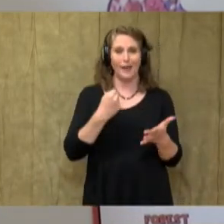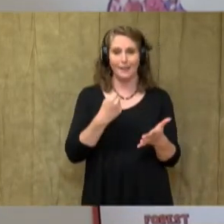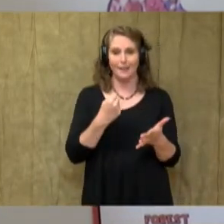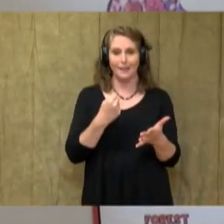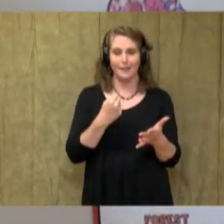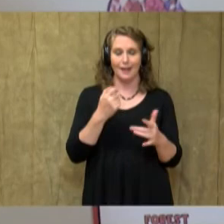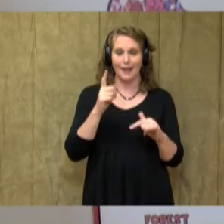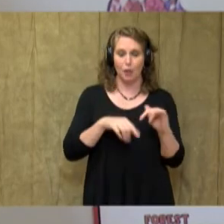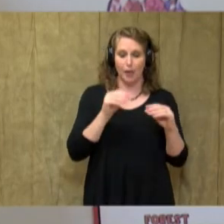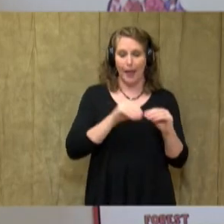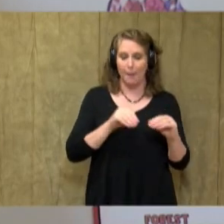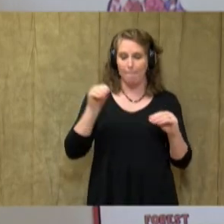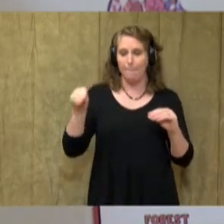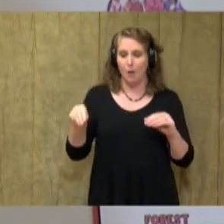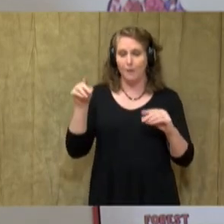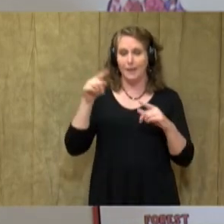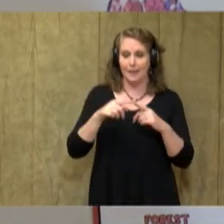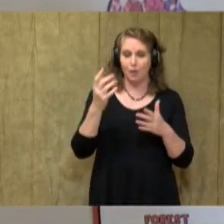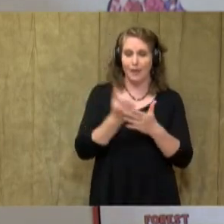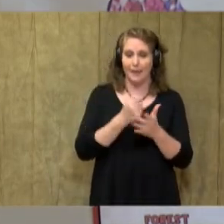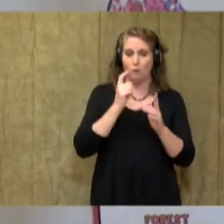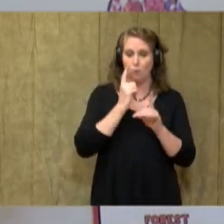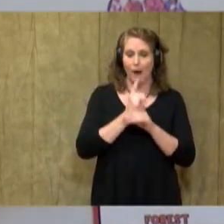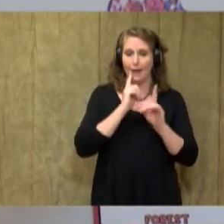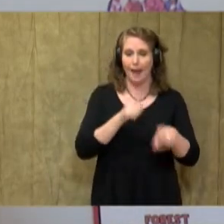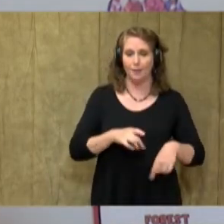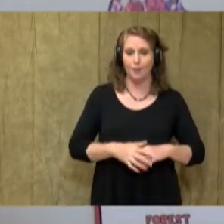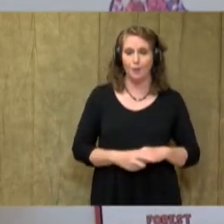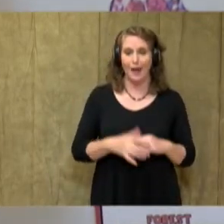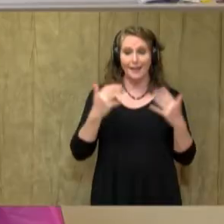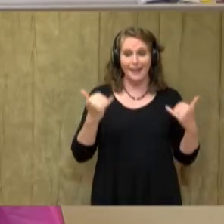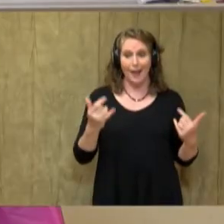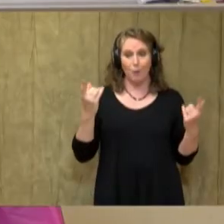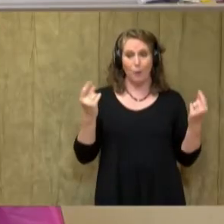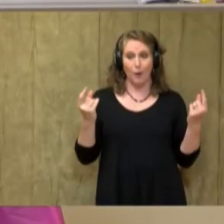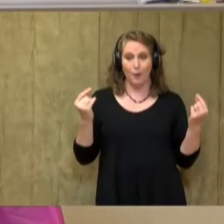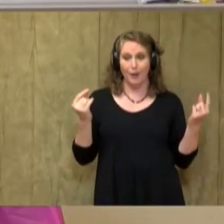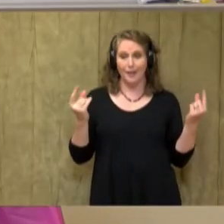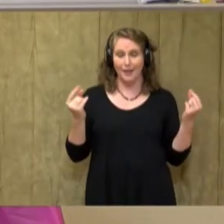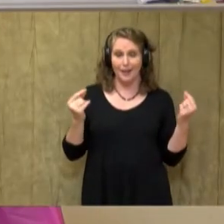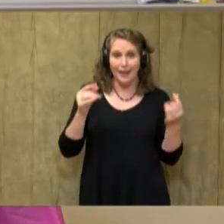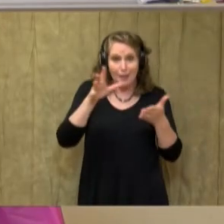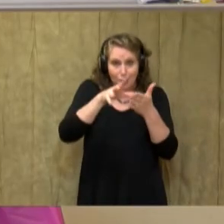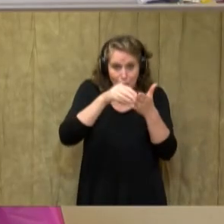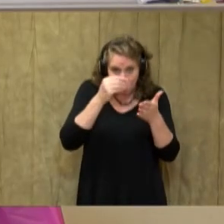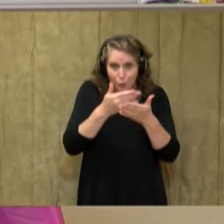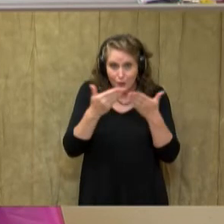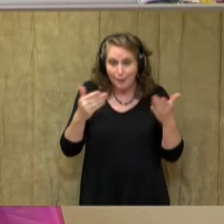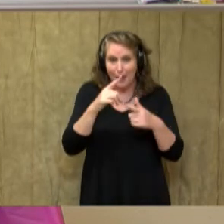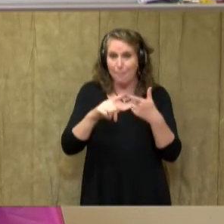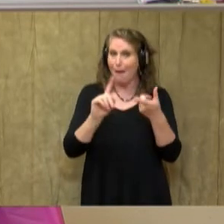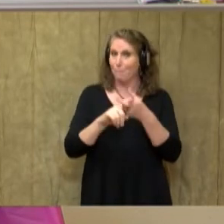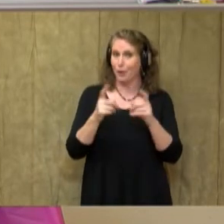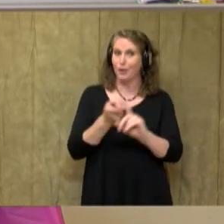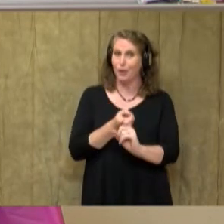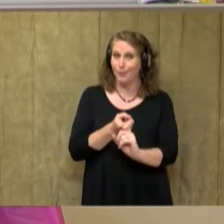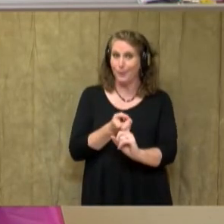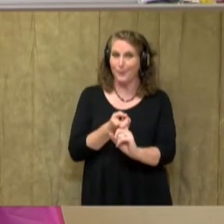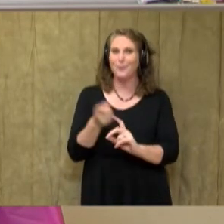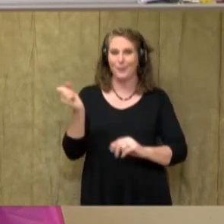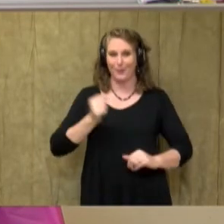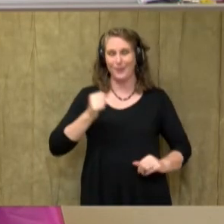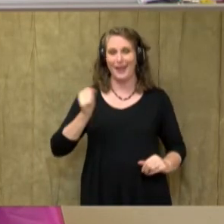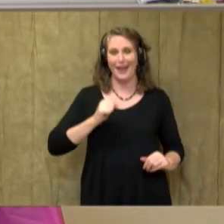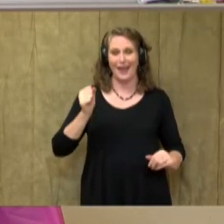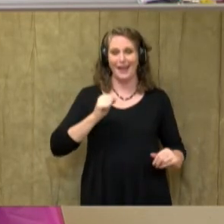can't move a space unless you get it right, okay? All right, so what we're going to do, did y'all learn a lesson today about friendship? Yes,